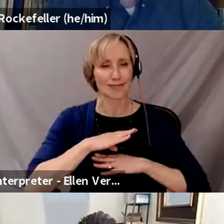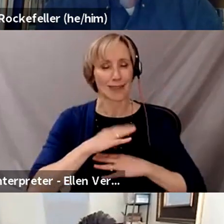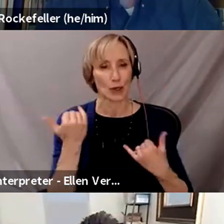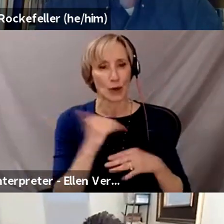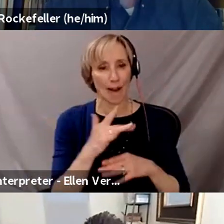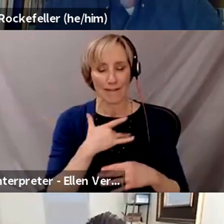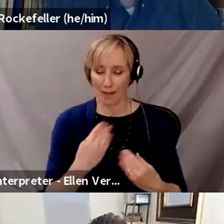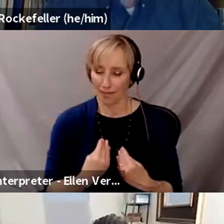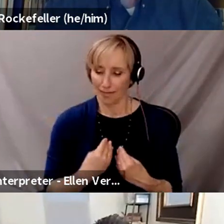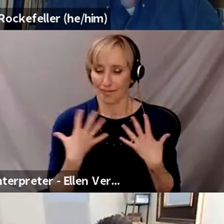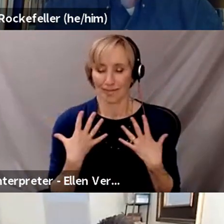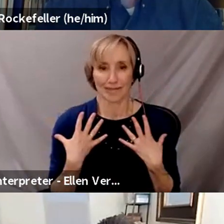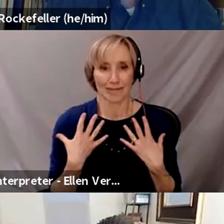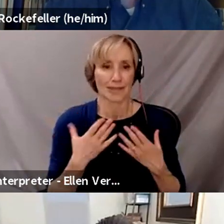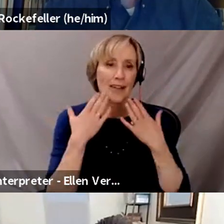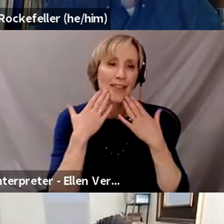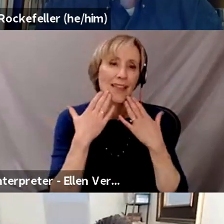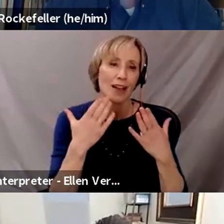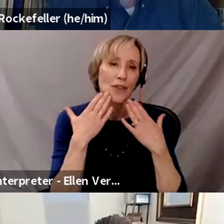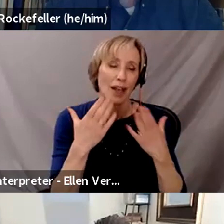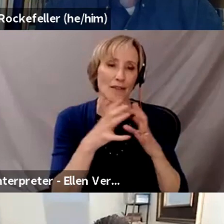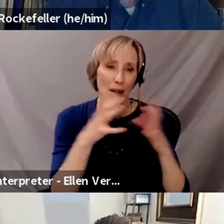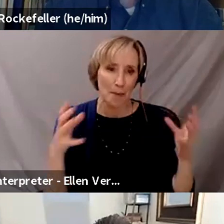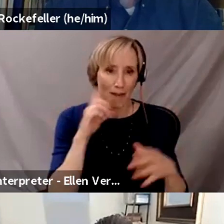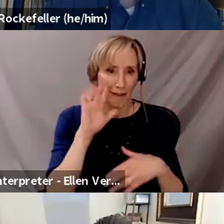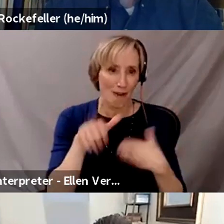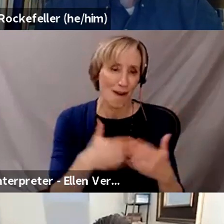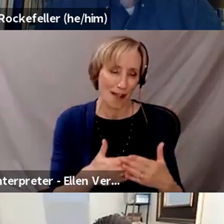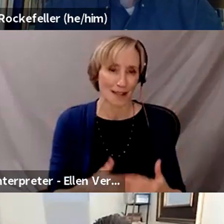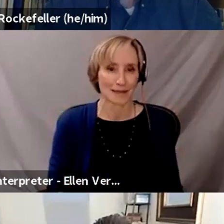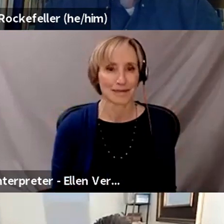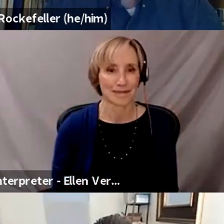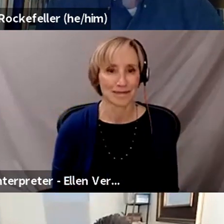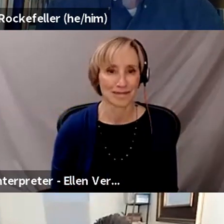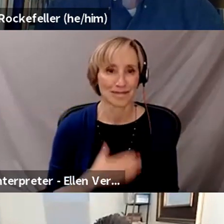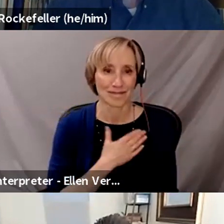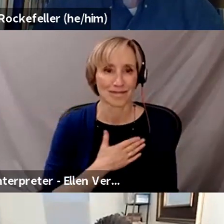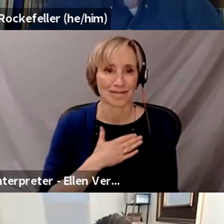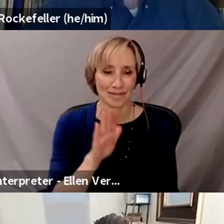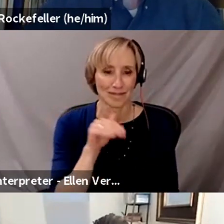So thank you very much to everyone, and have a good night.